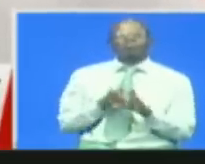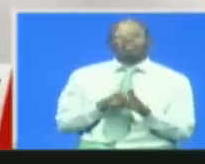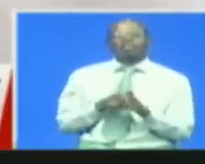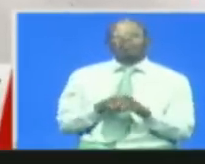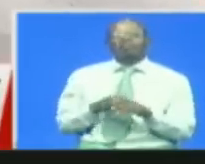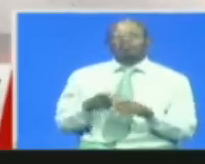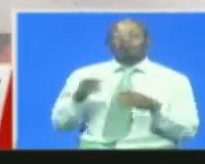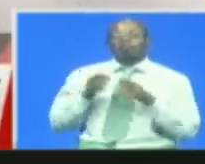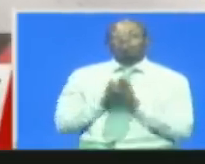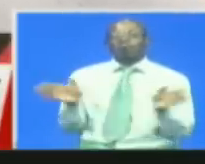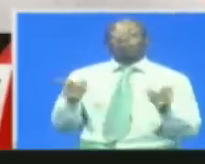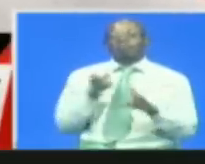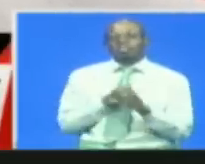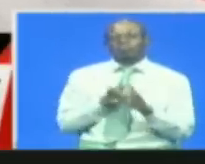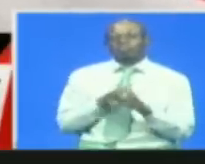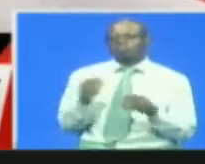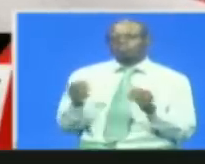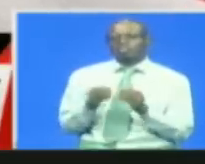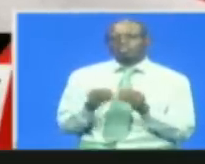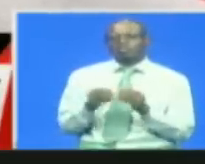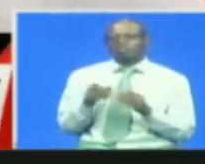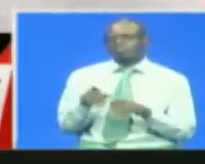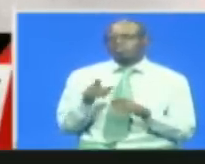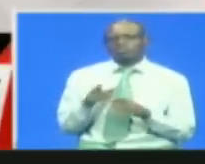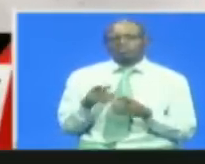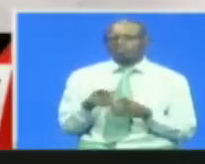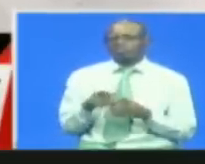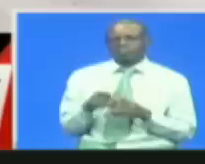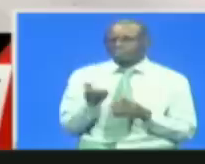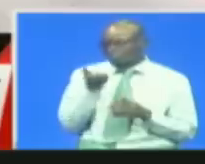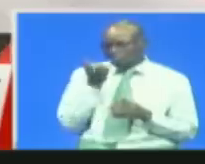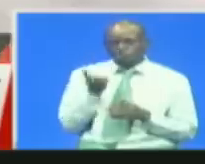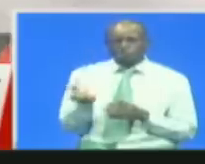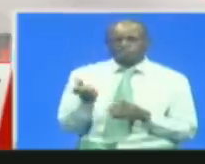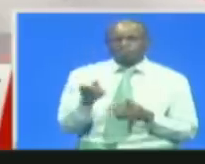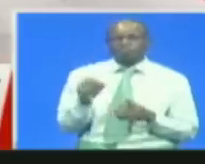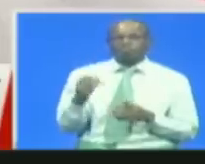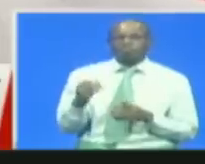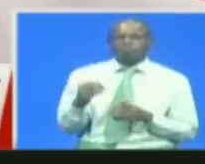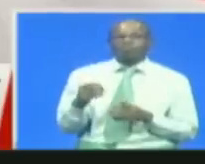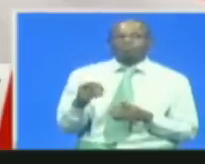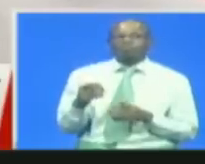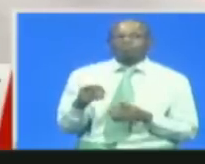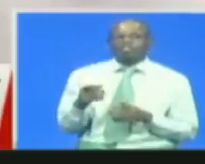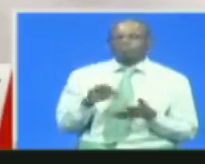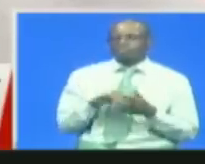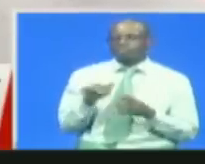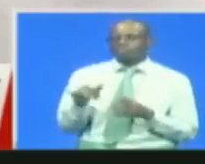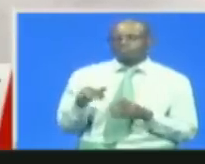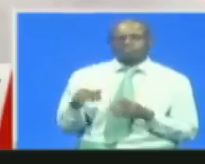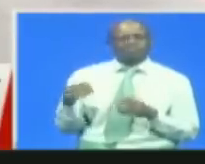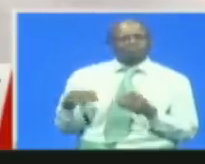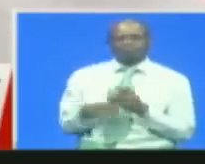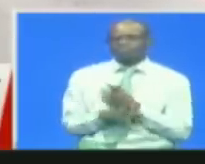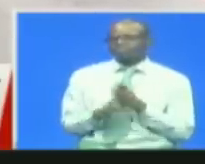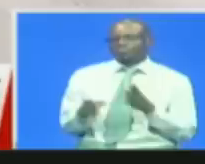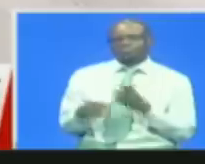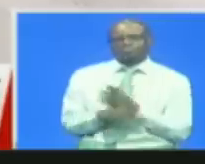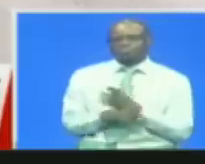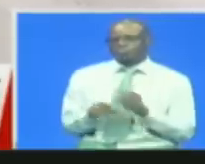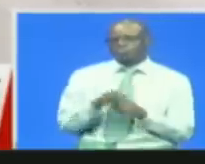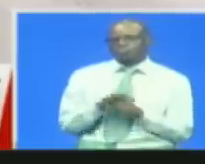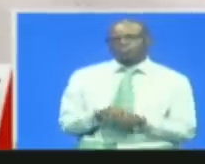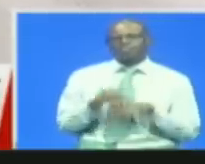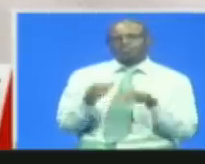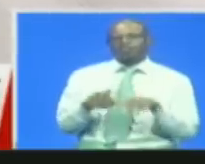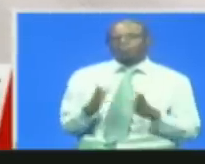meetings have hardly been taken into account, and therefore it is a raw deal for the farmers, and I say no,